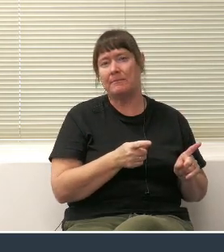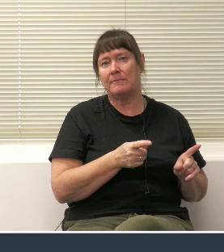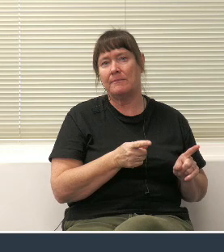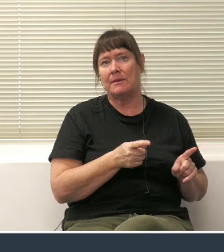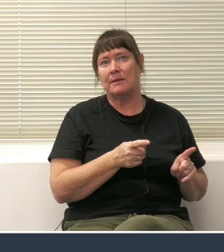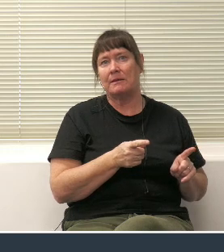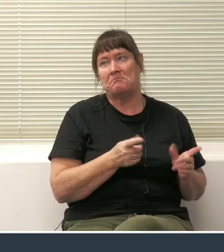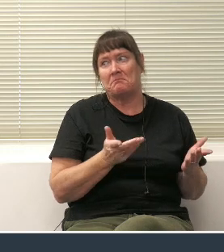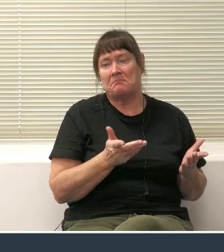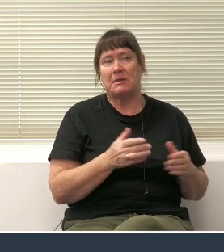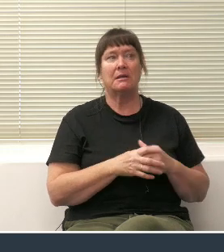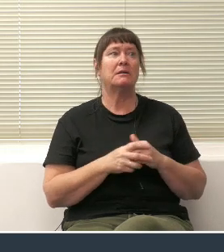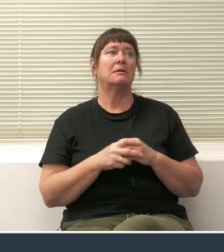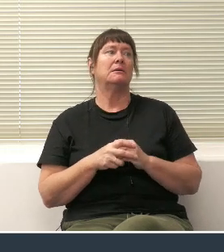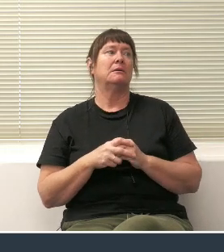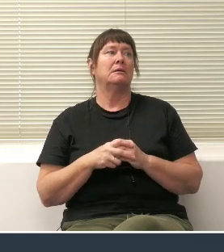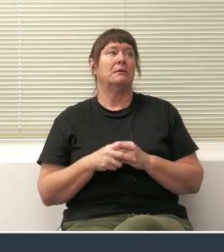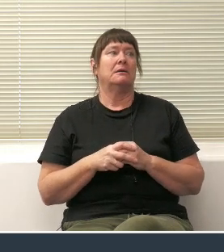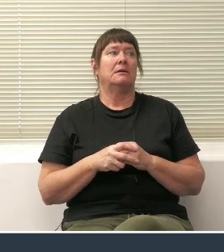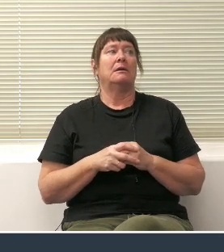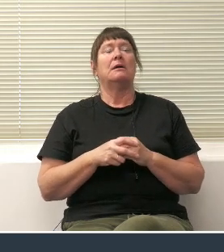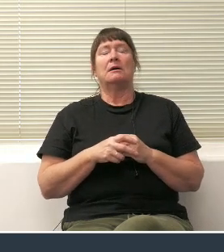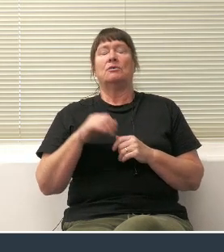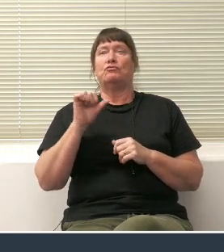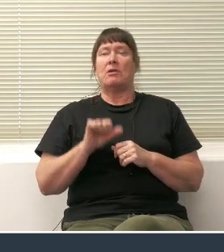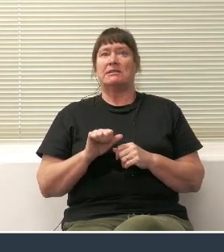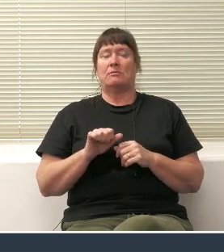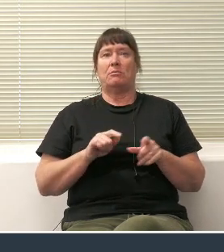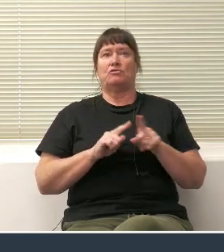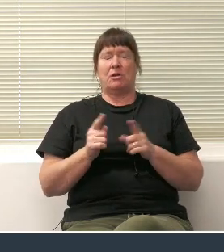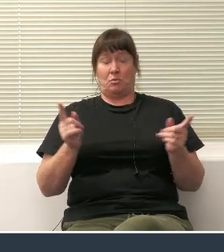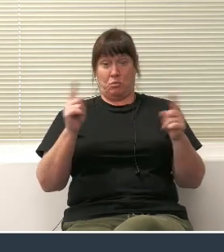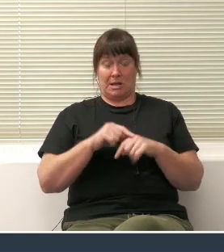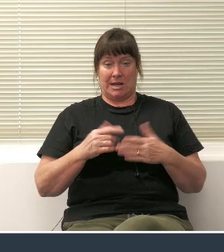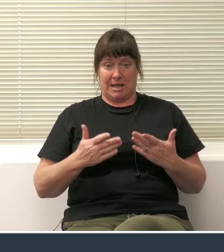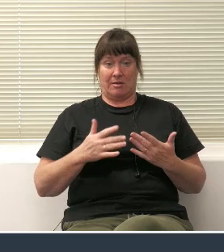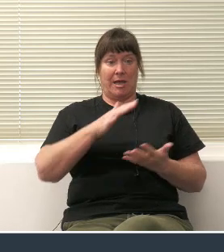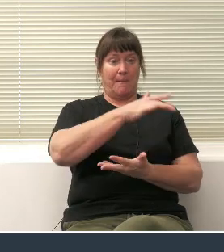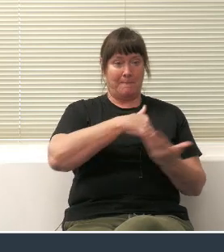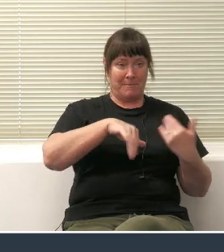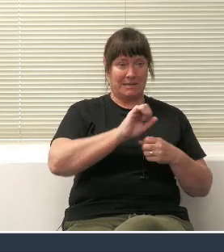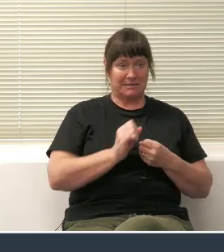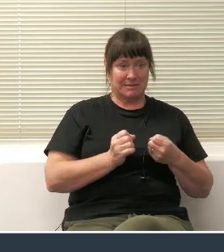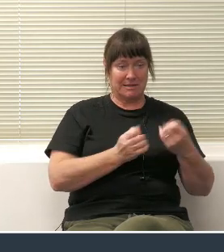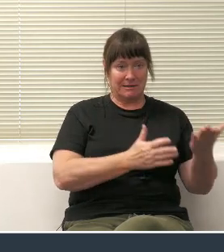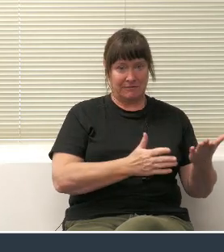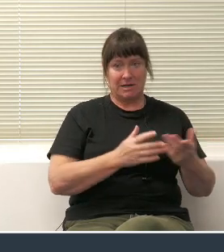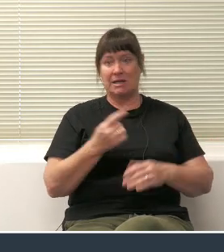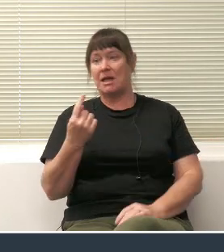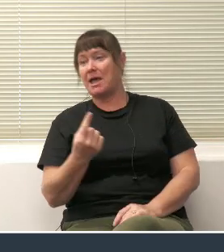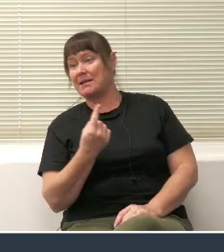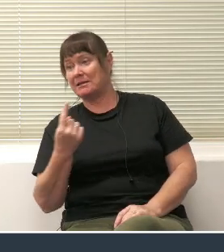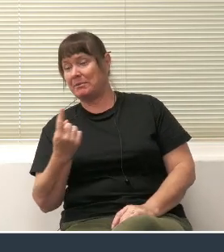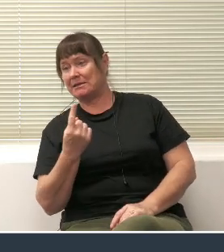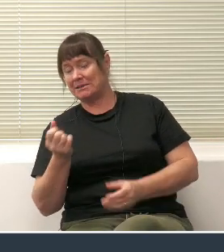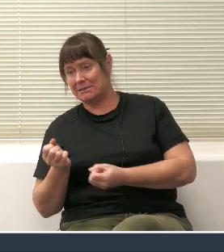correct. So and I guess what we're sort of teasing out here is a mixed delivery versus an independent